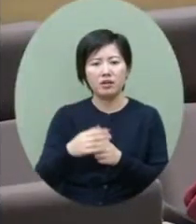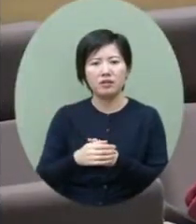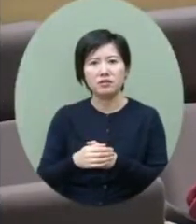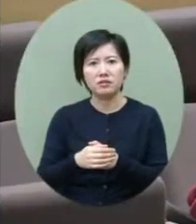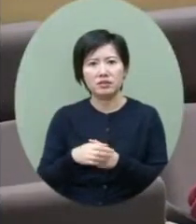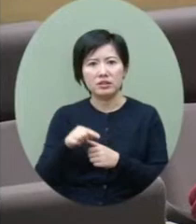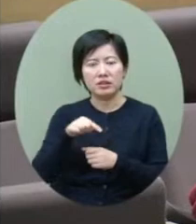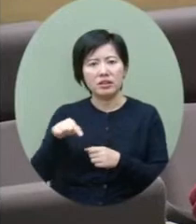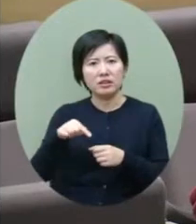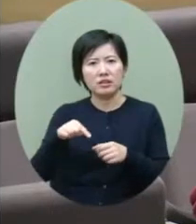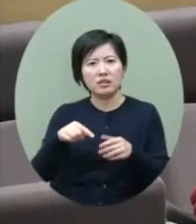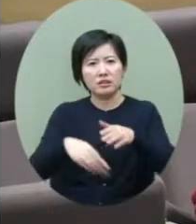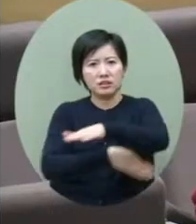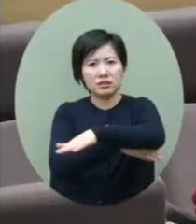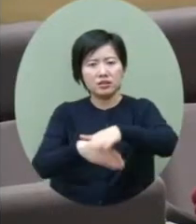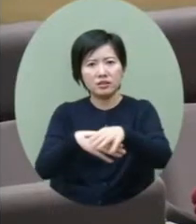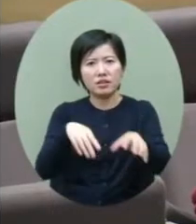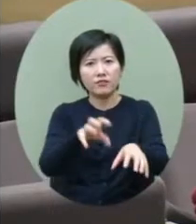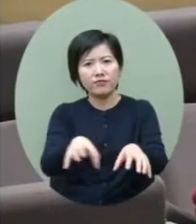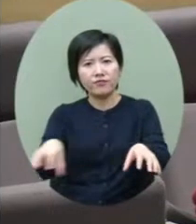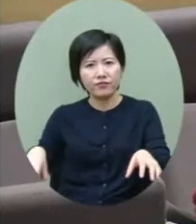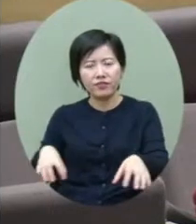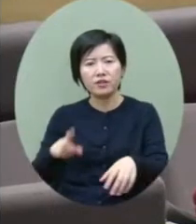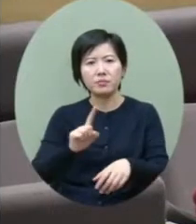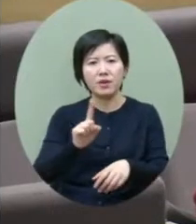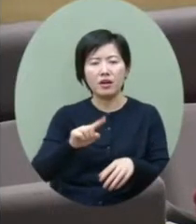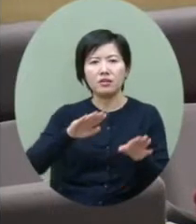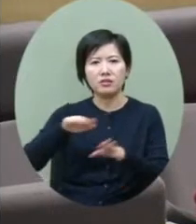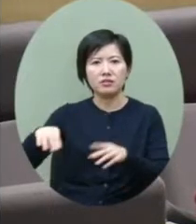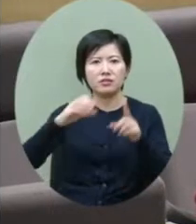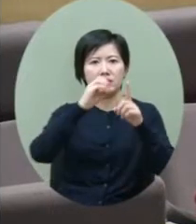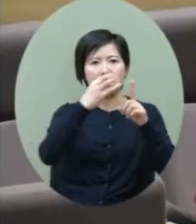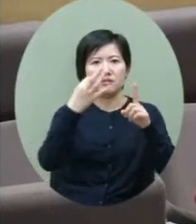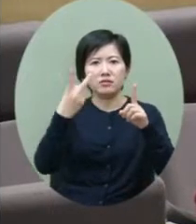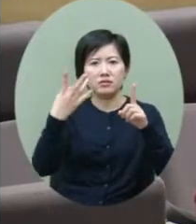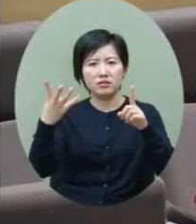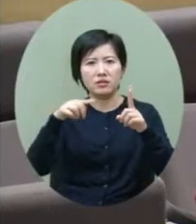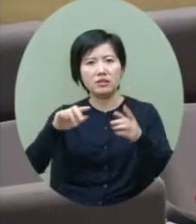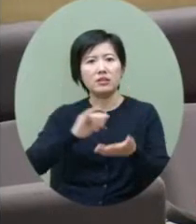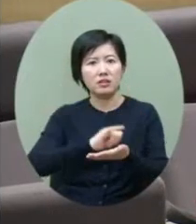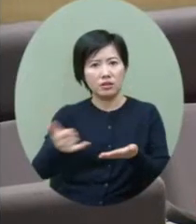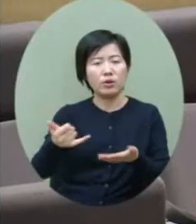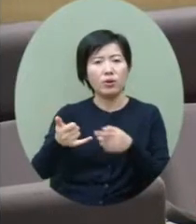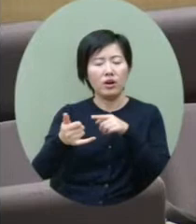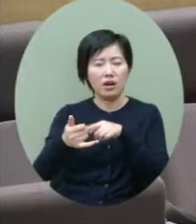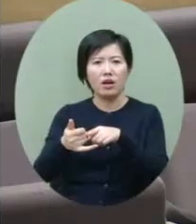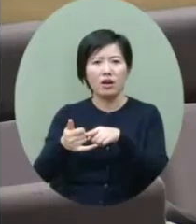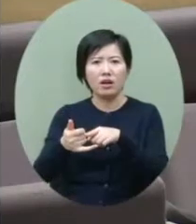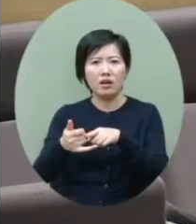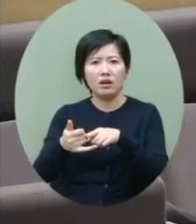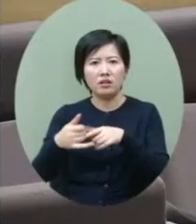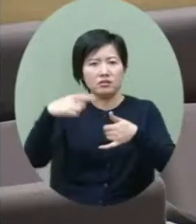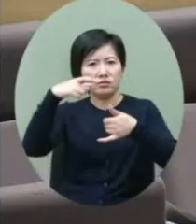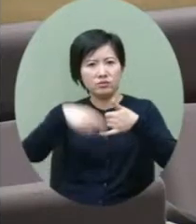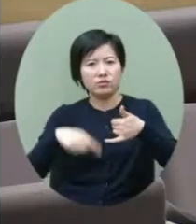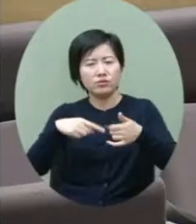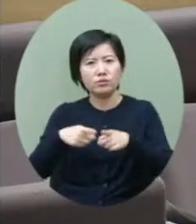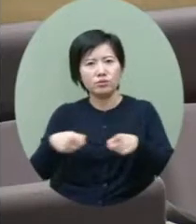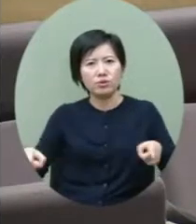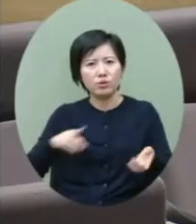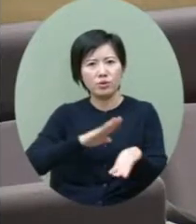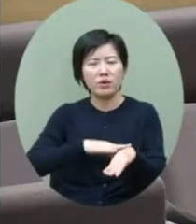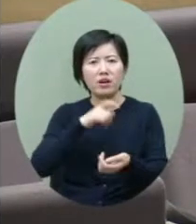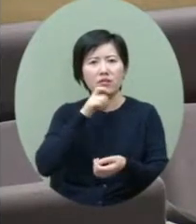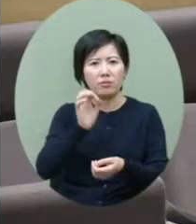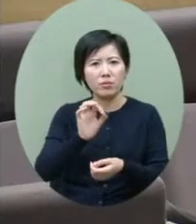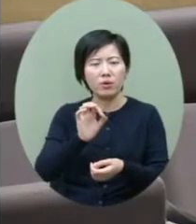Estate. How many people are confirmed positive, and what units do they live in? And for the patient who passed away, case